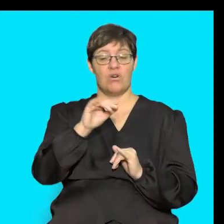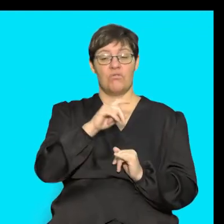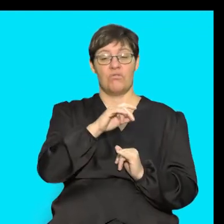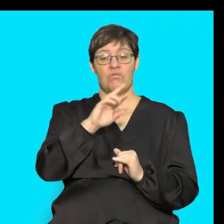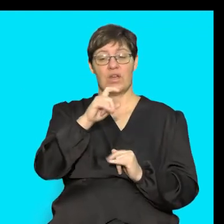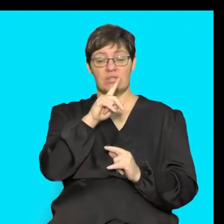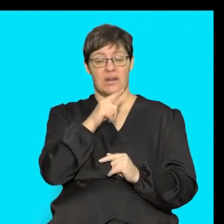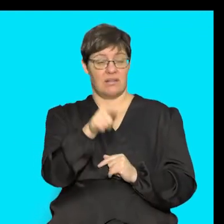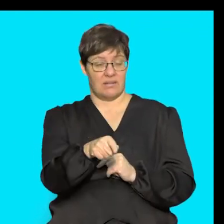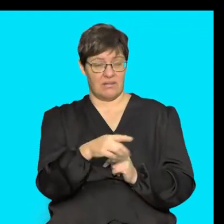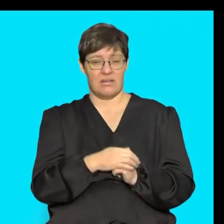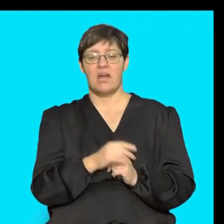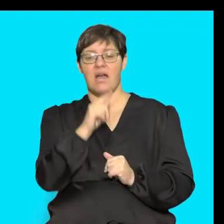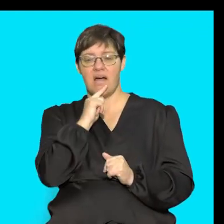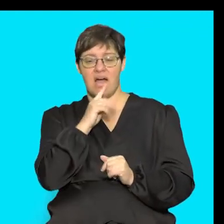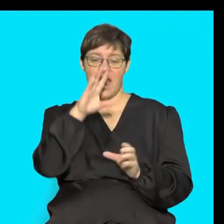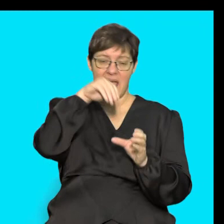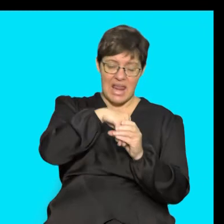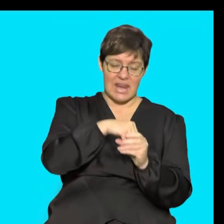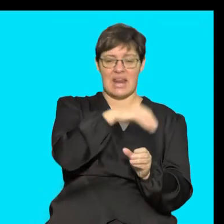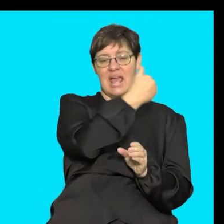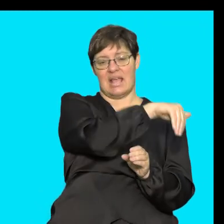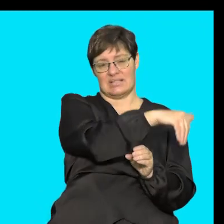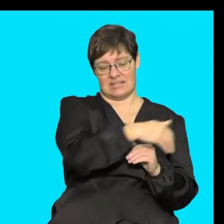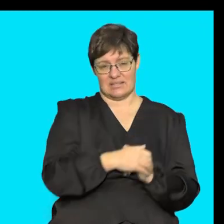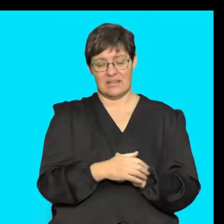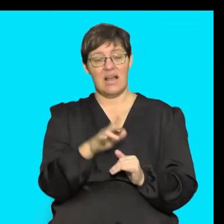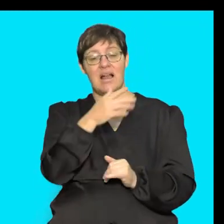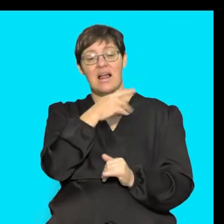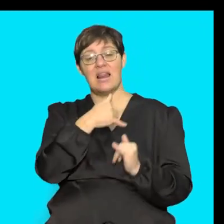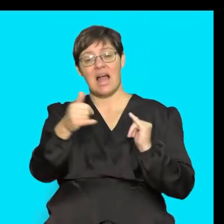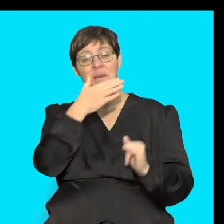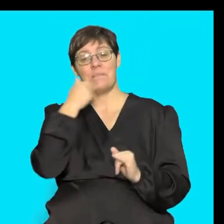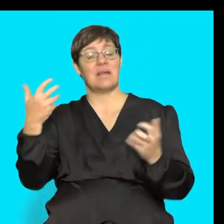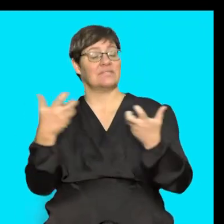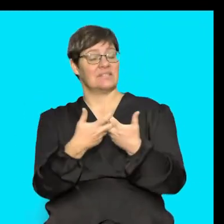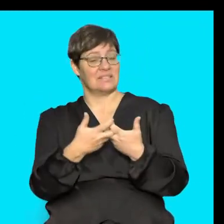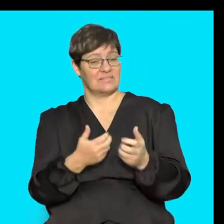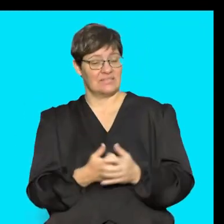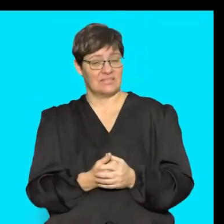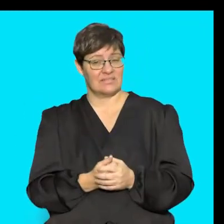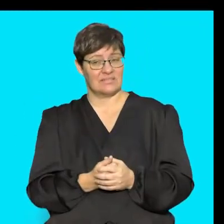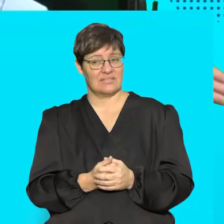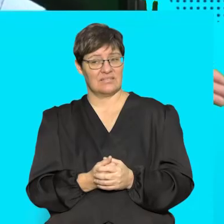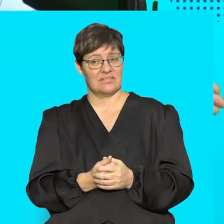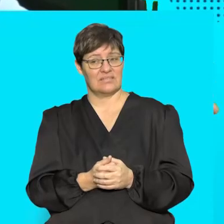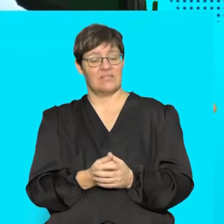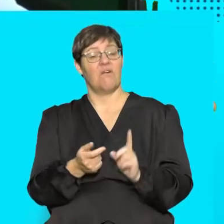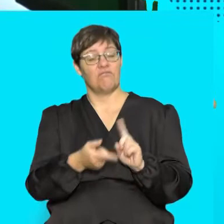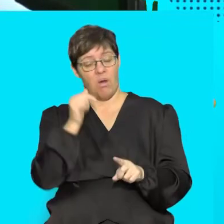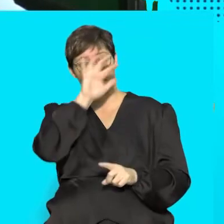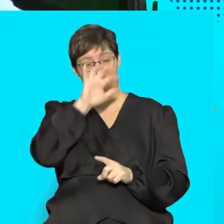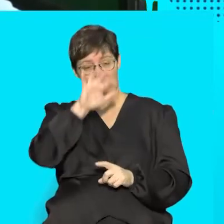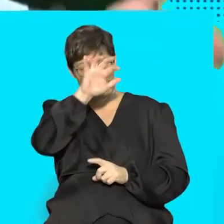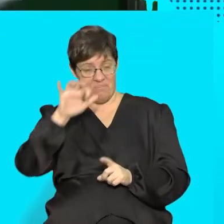regression, we looked at interpolating and extrapolating. So the line of best fit is, we draw it from